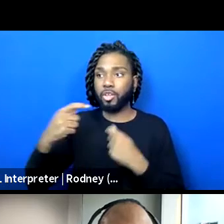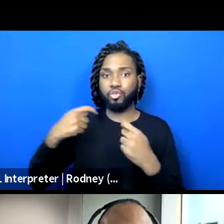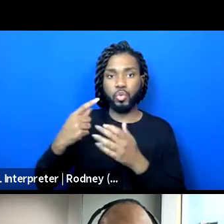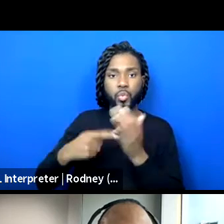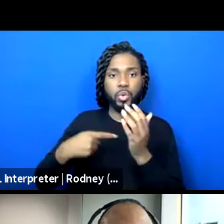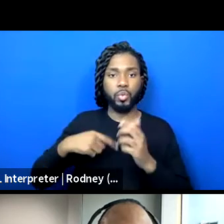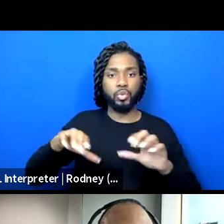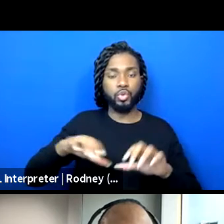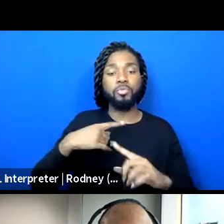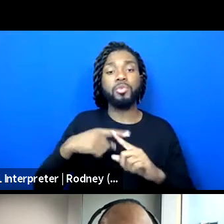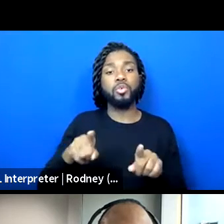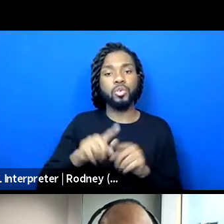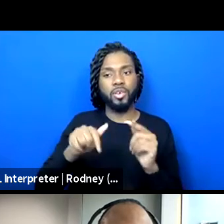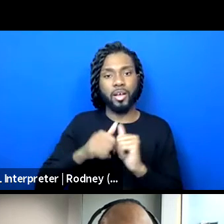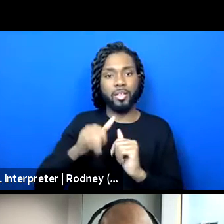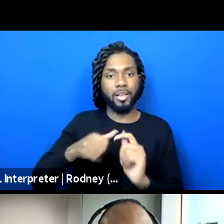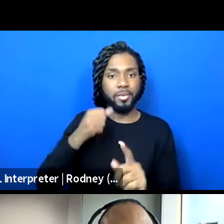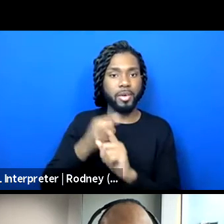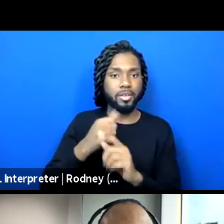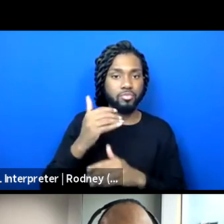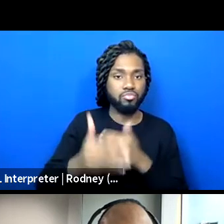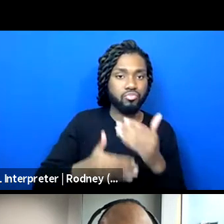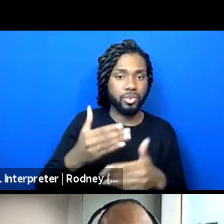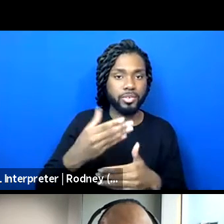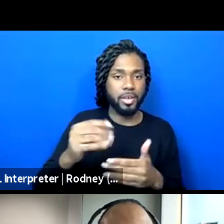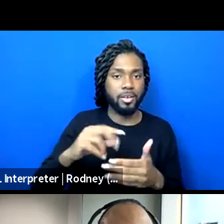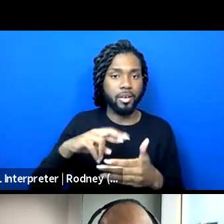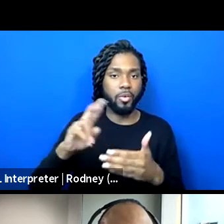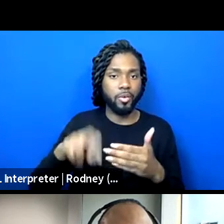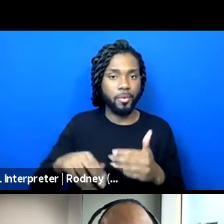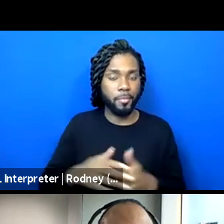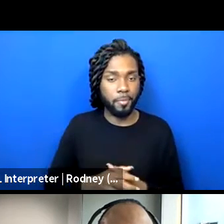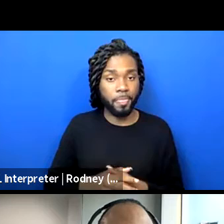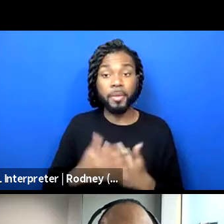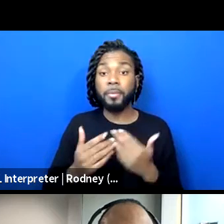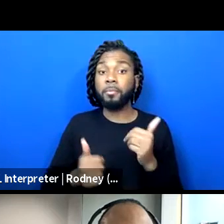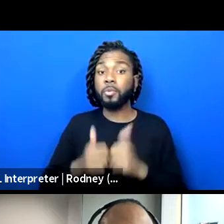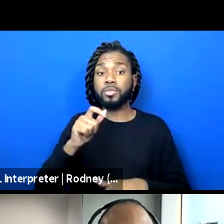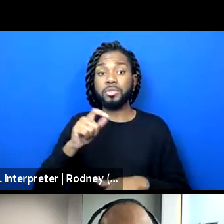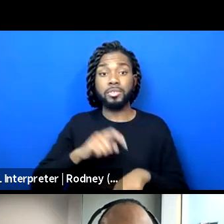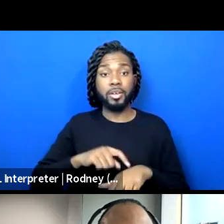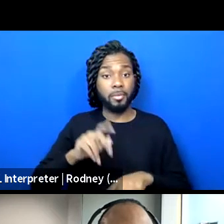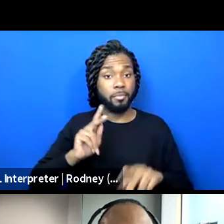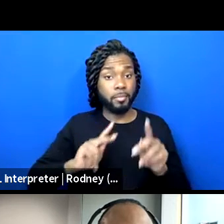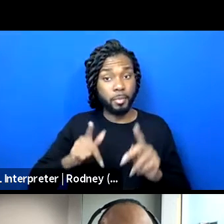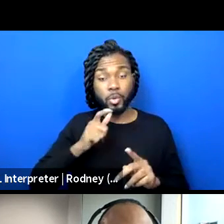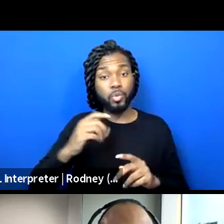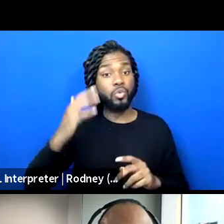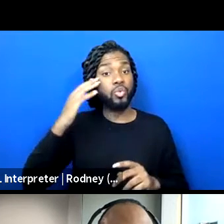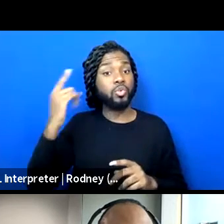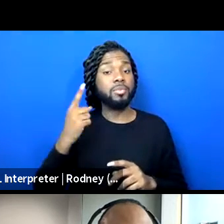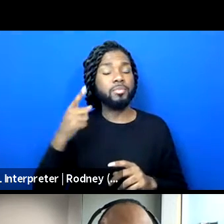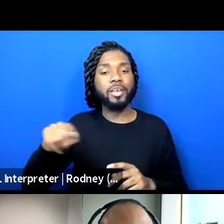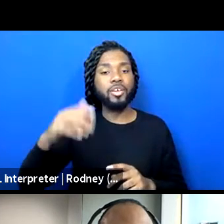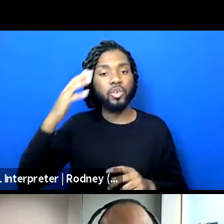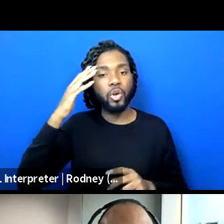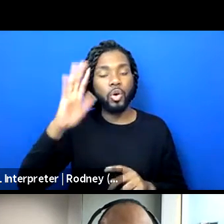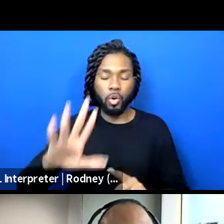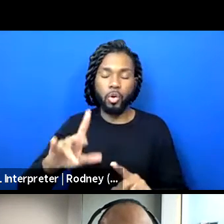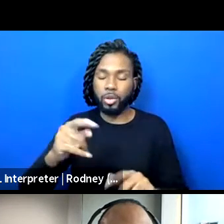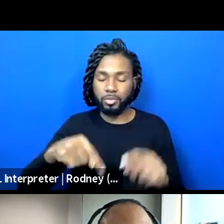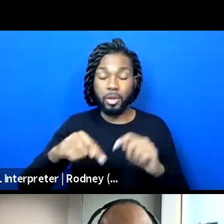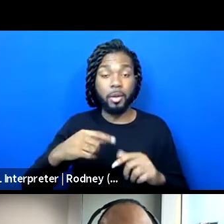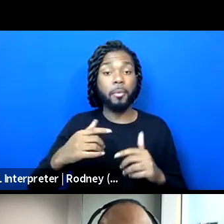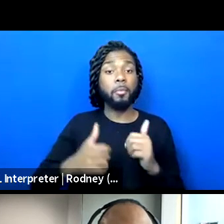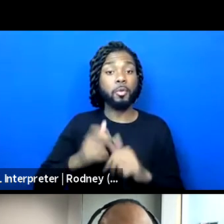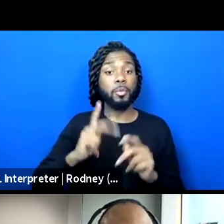alone how they impact the process and outcomes. Most who do know something know because, and most that do